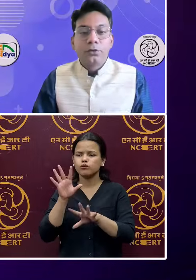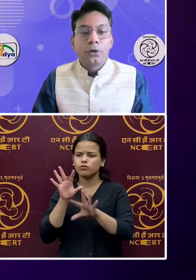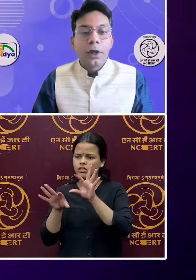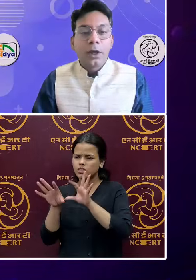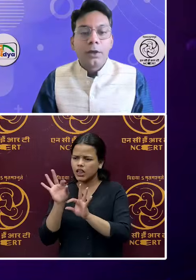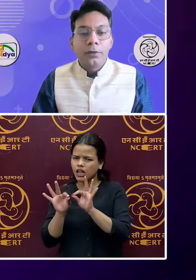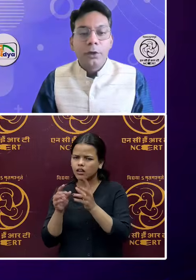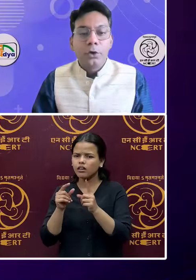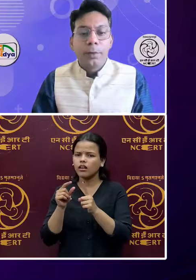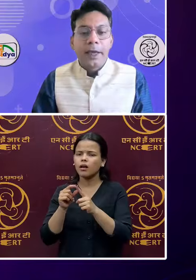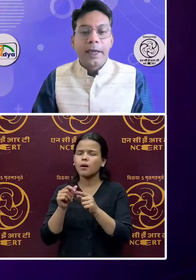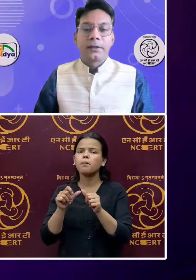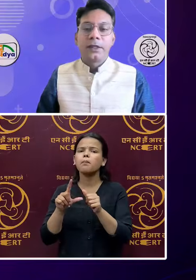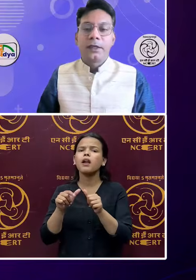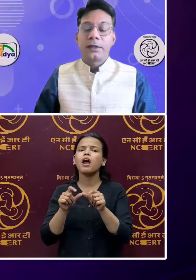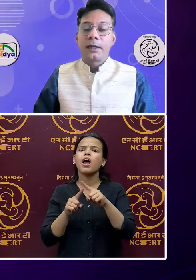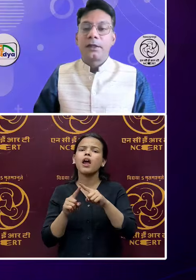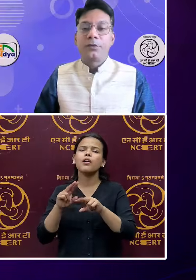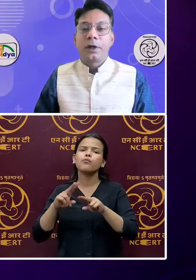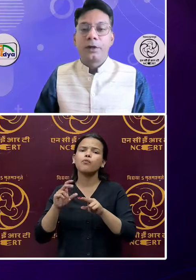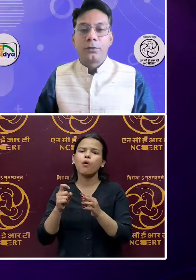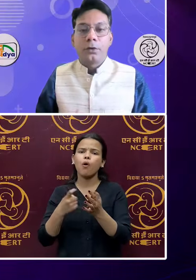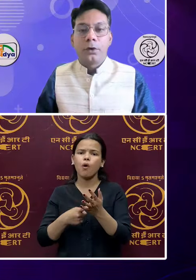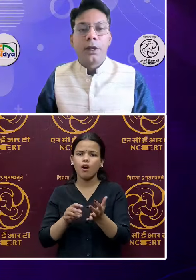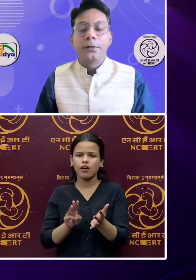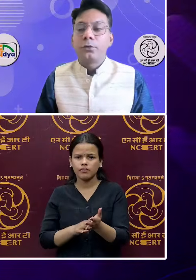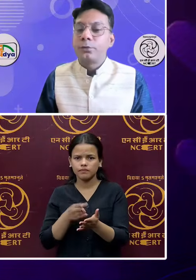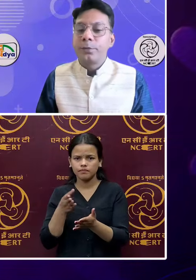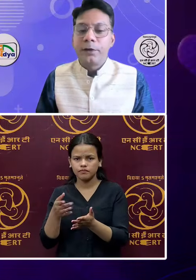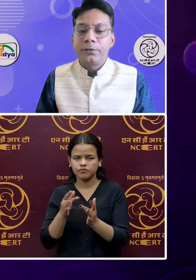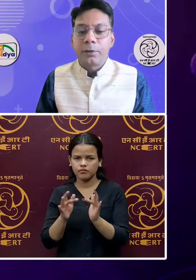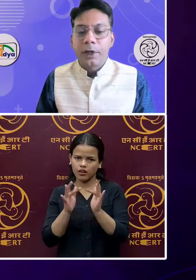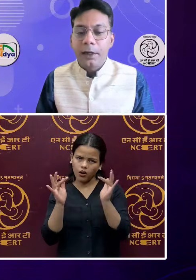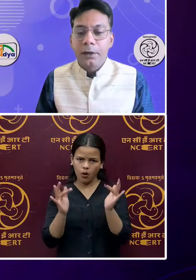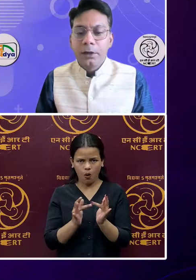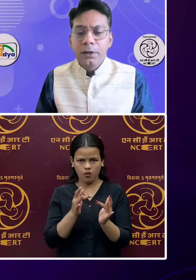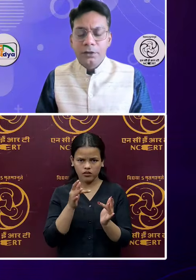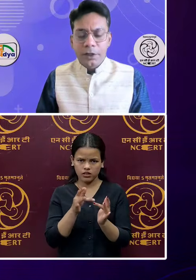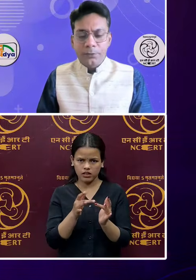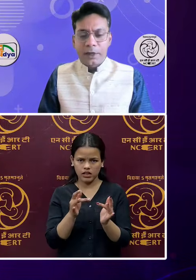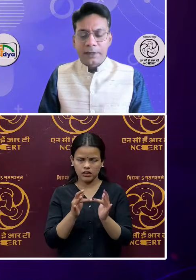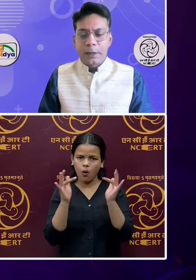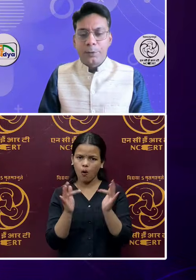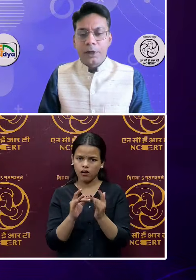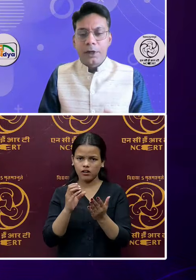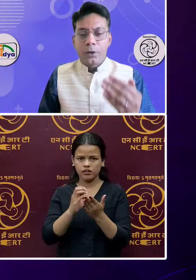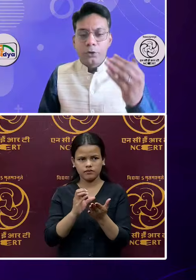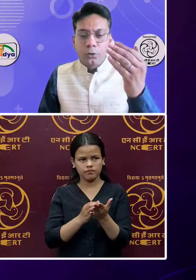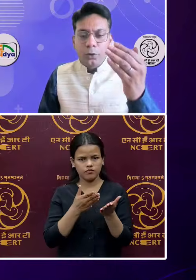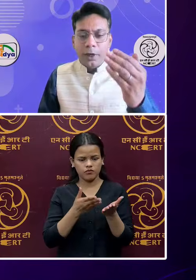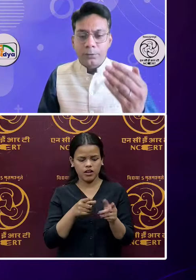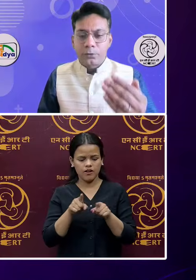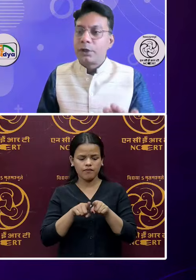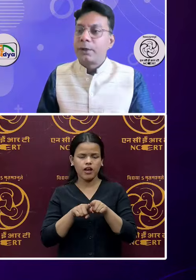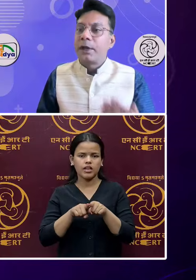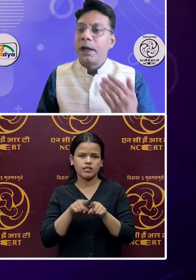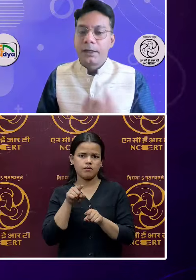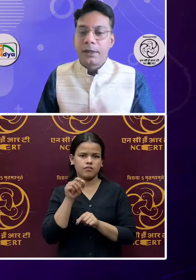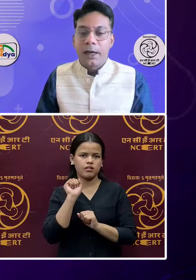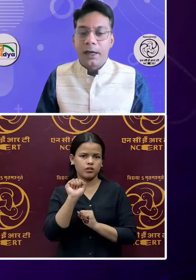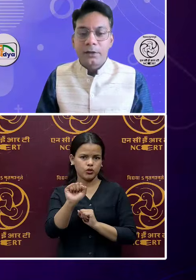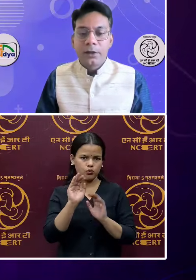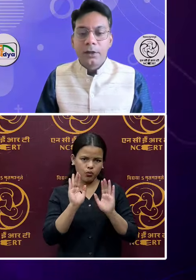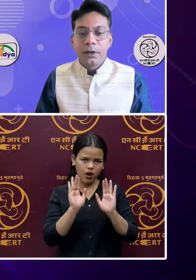correct? So if we go back, these are the different online course platform, correct? Say for example, now you have given